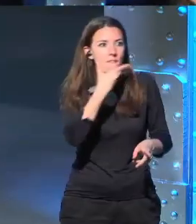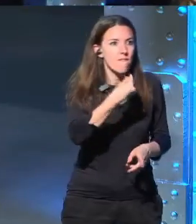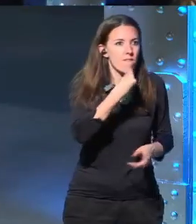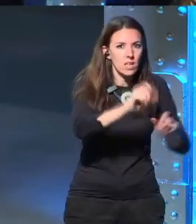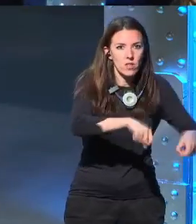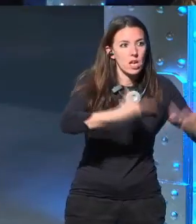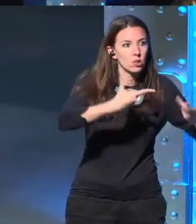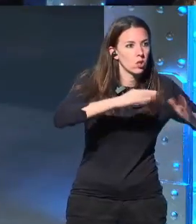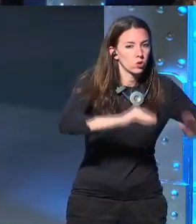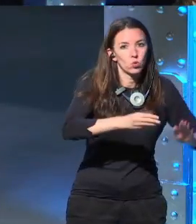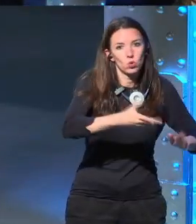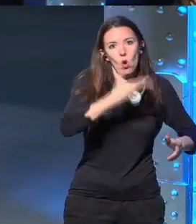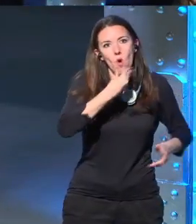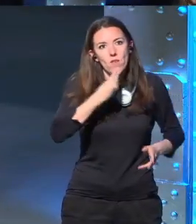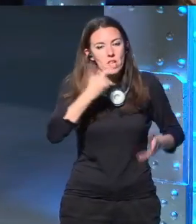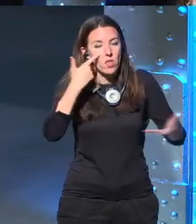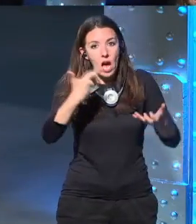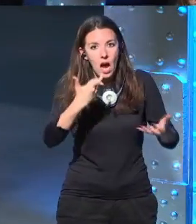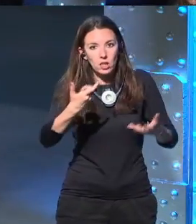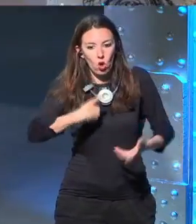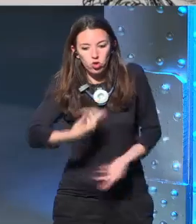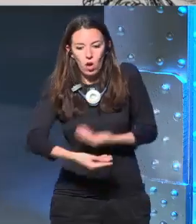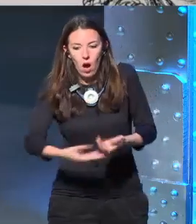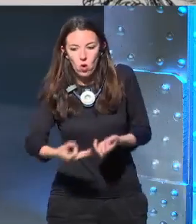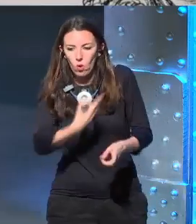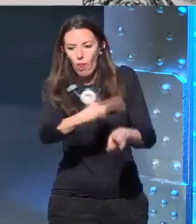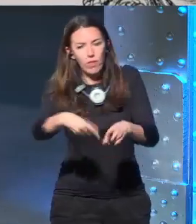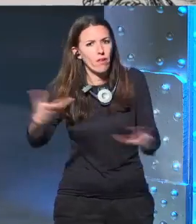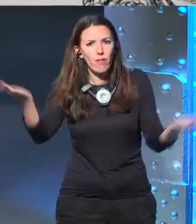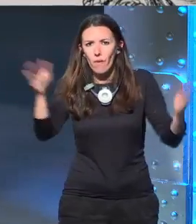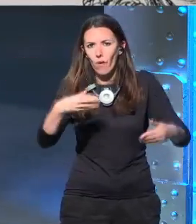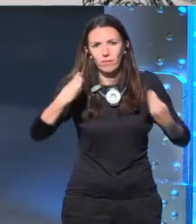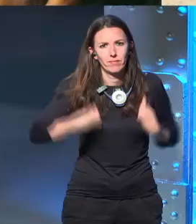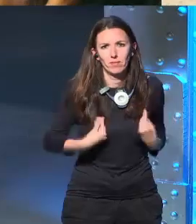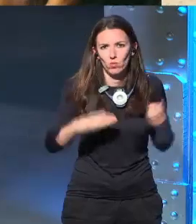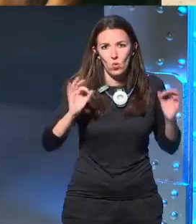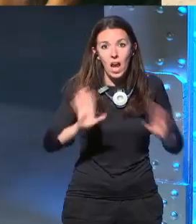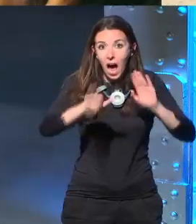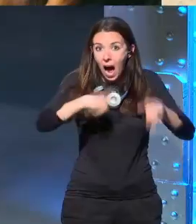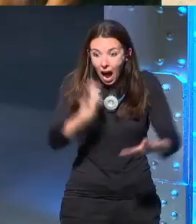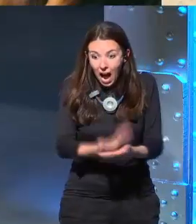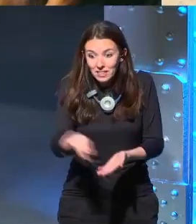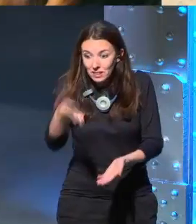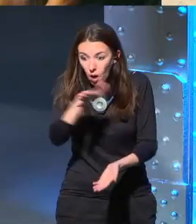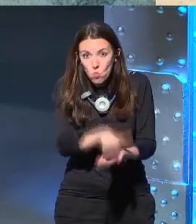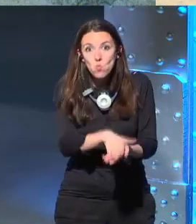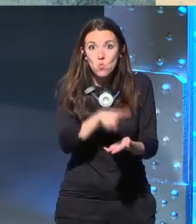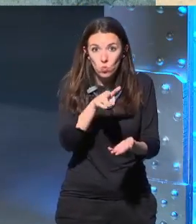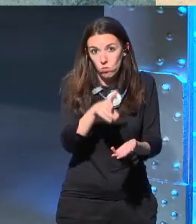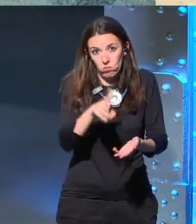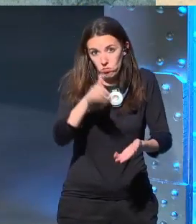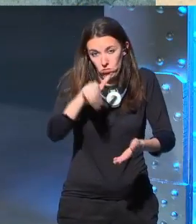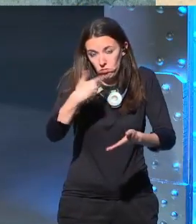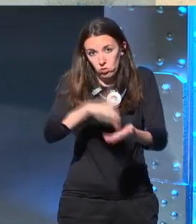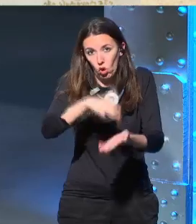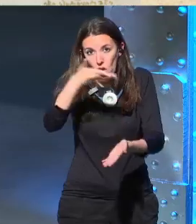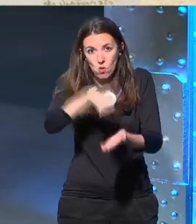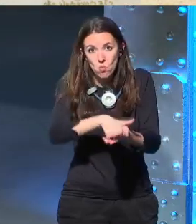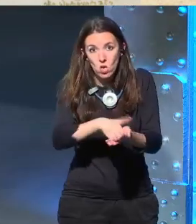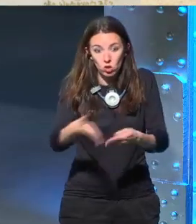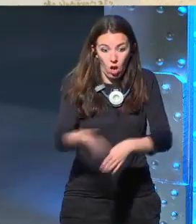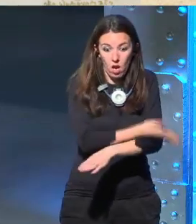beauty of art and what he was doing. And always, until the end of the life, it's always that flow of water, that stream,